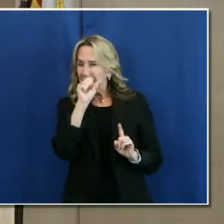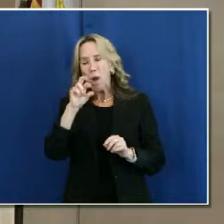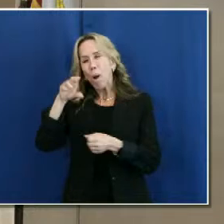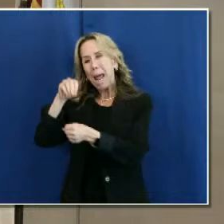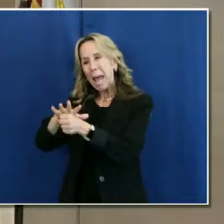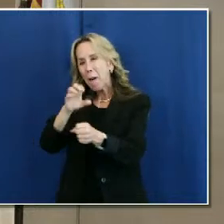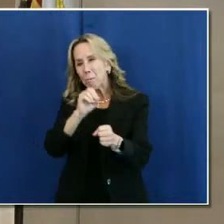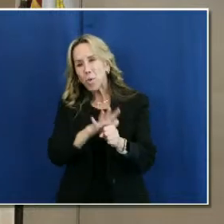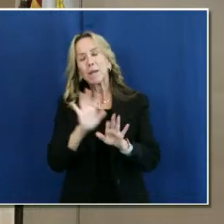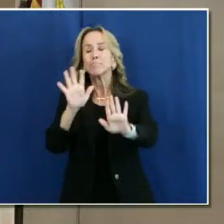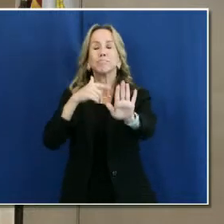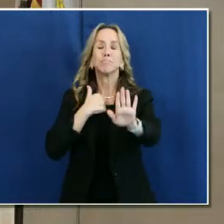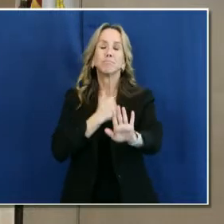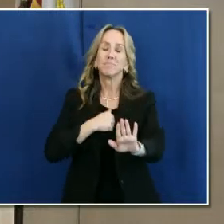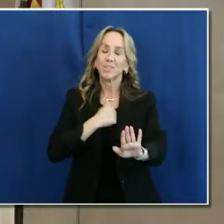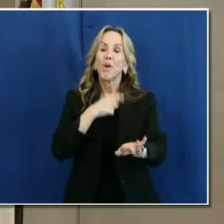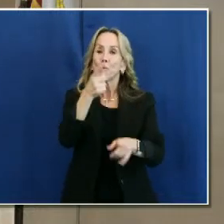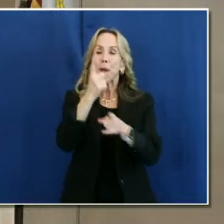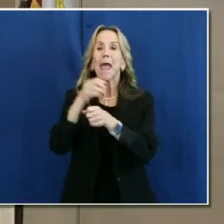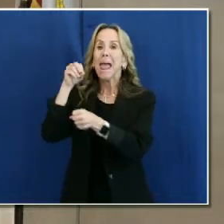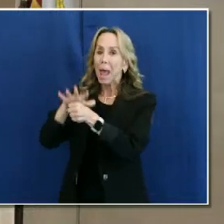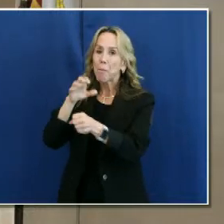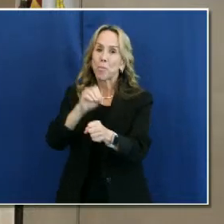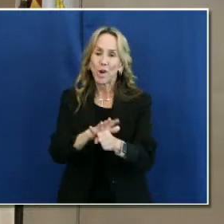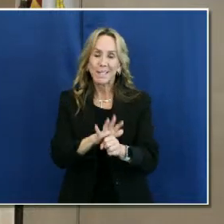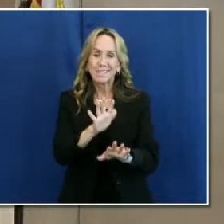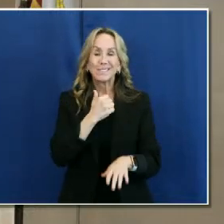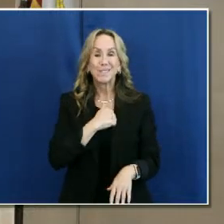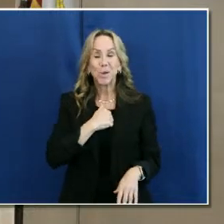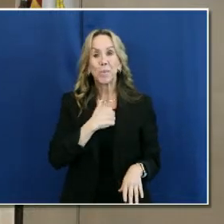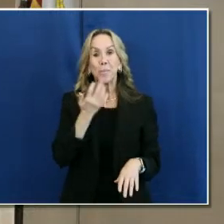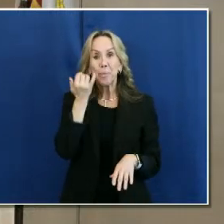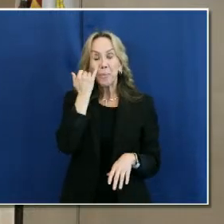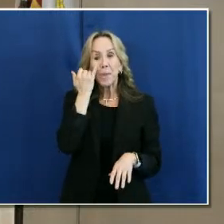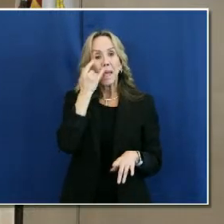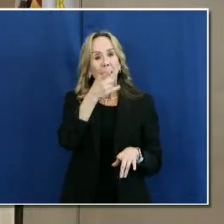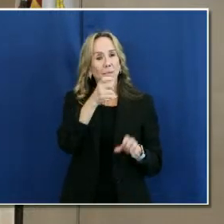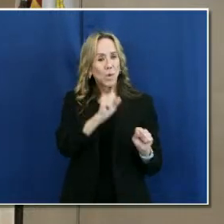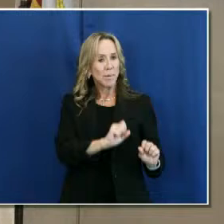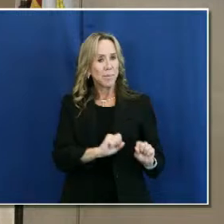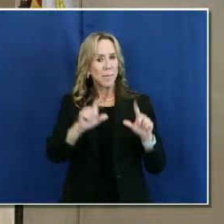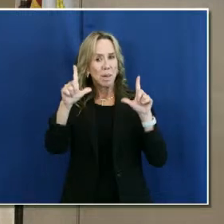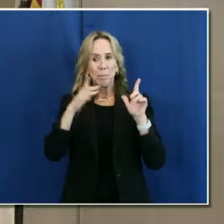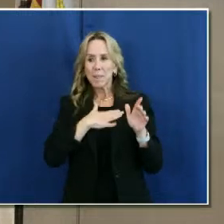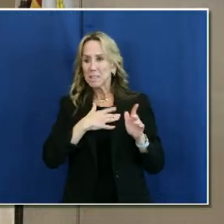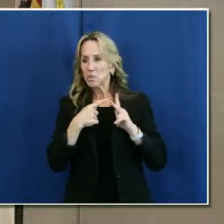less you're than absolutely right. The 7, number yeah. of outbreaks. If staff could go to the monthly